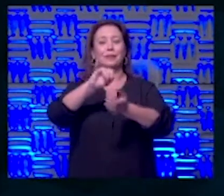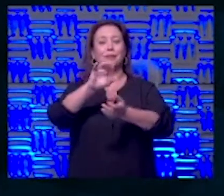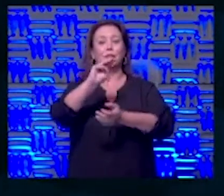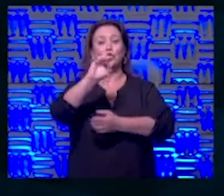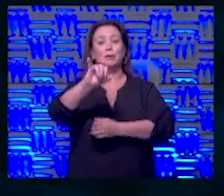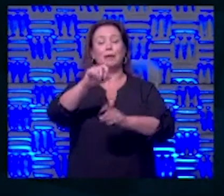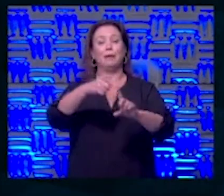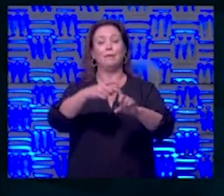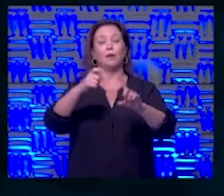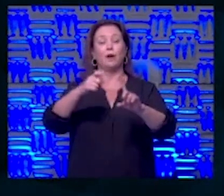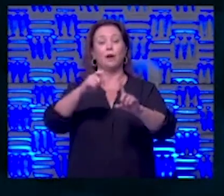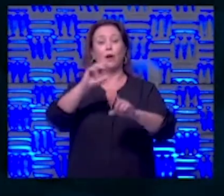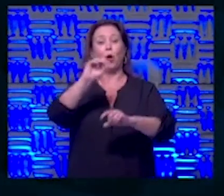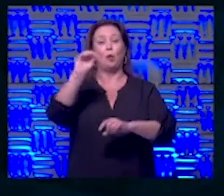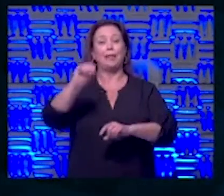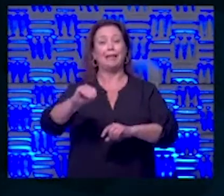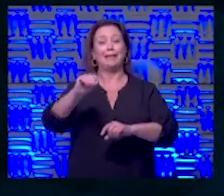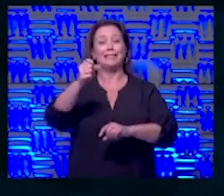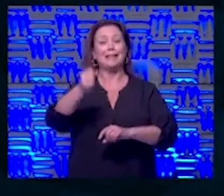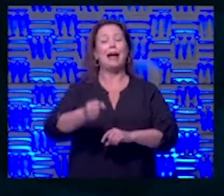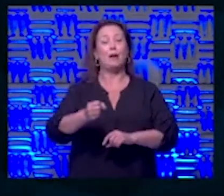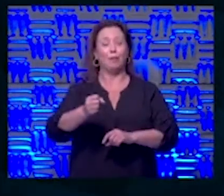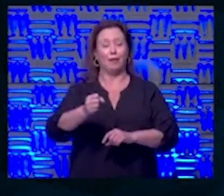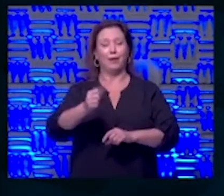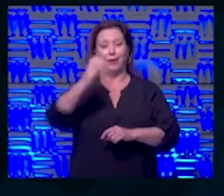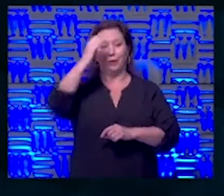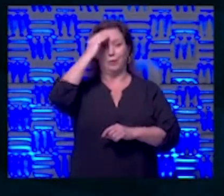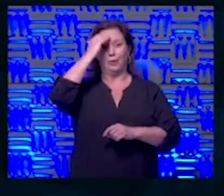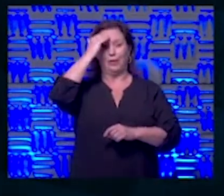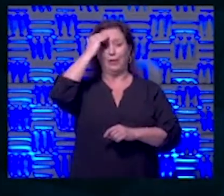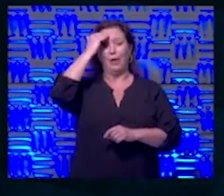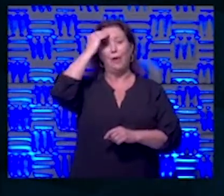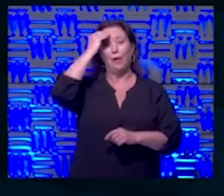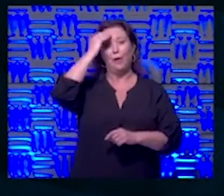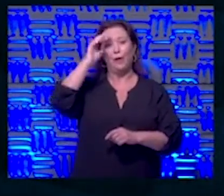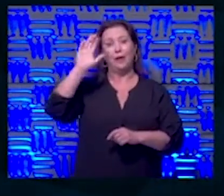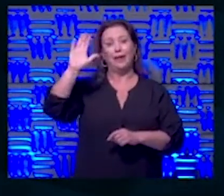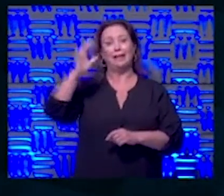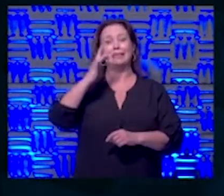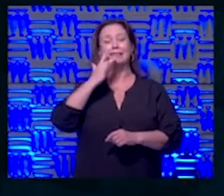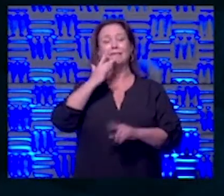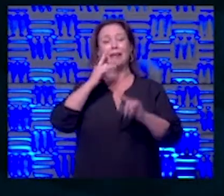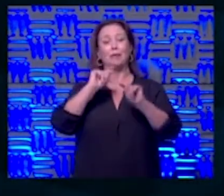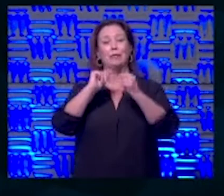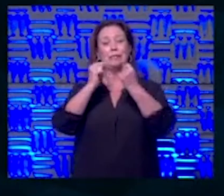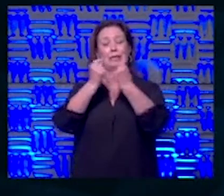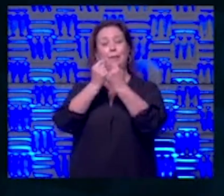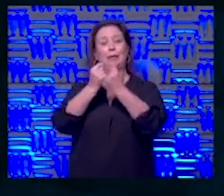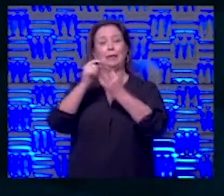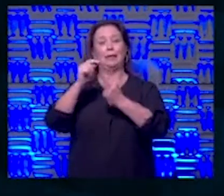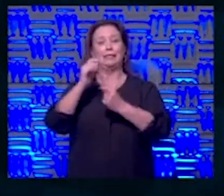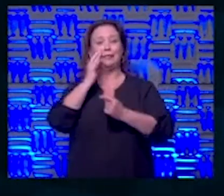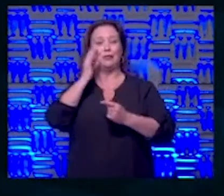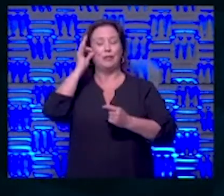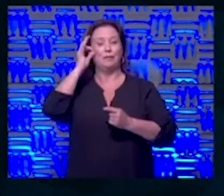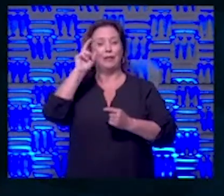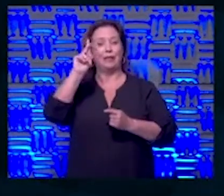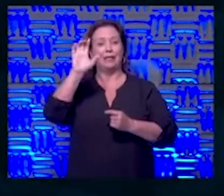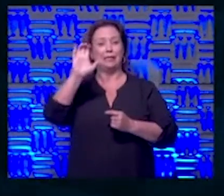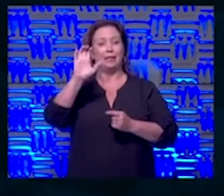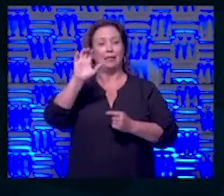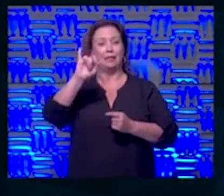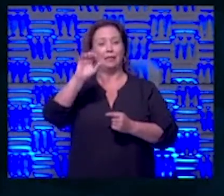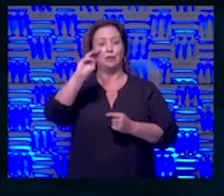Jimmy from Olathe South. We know that his favorite team is the Chiefs. Do we have